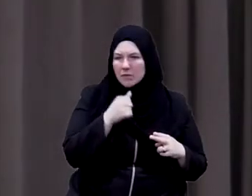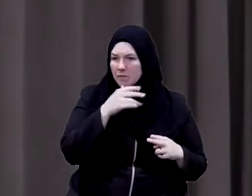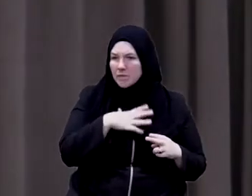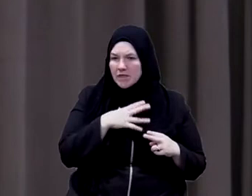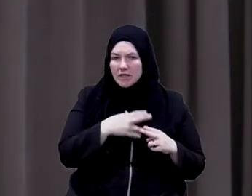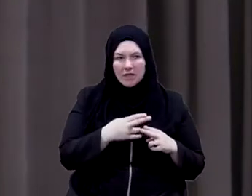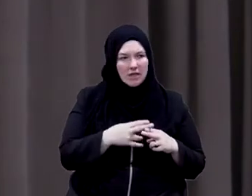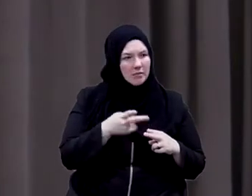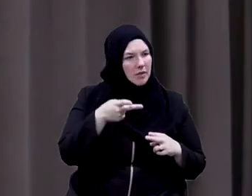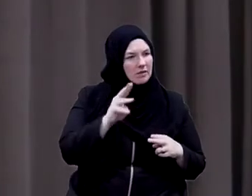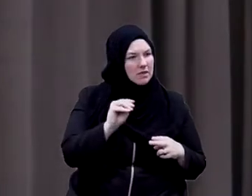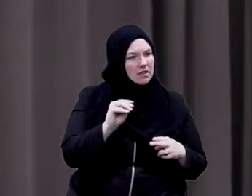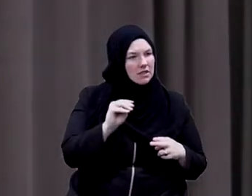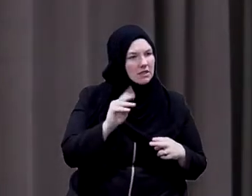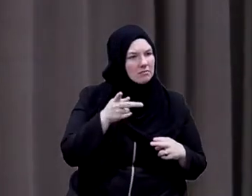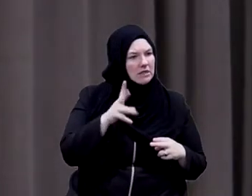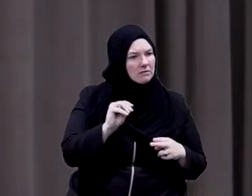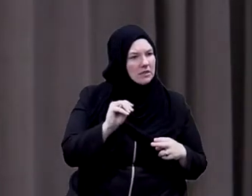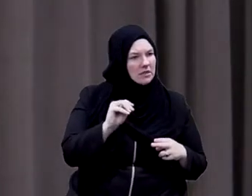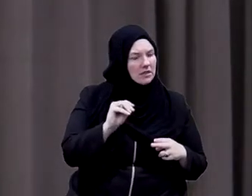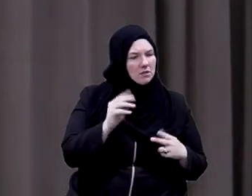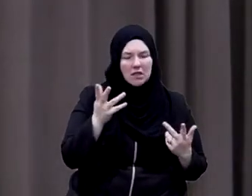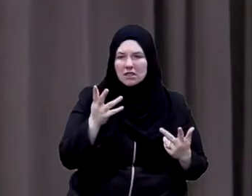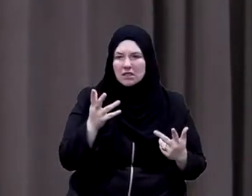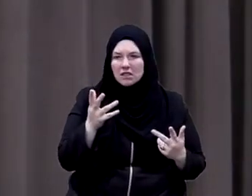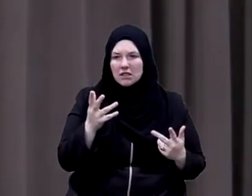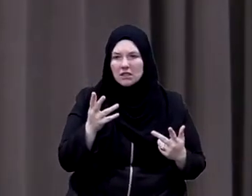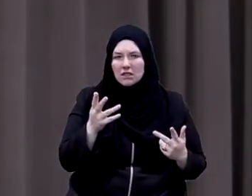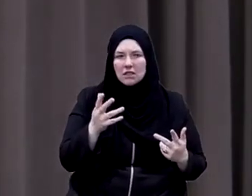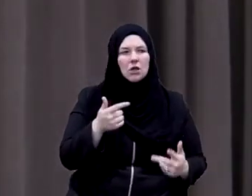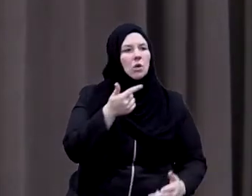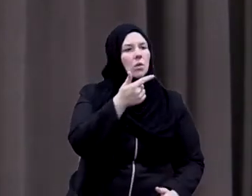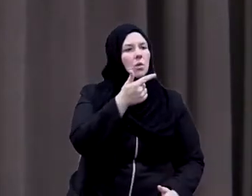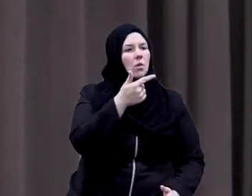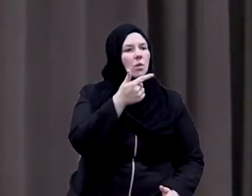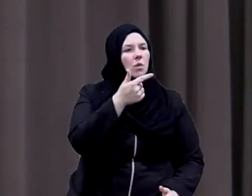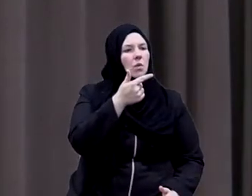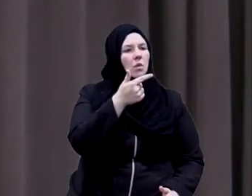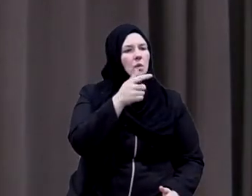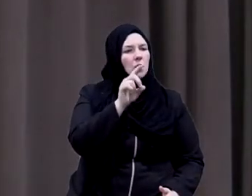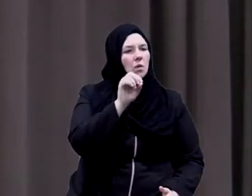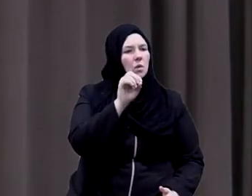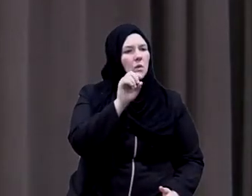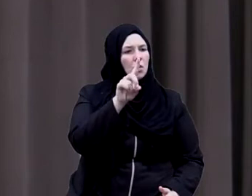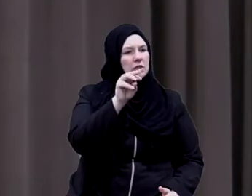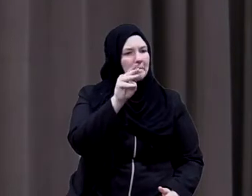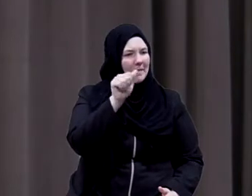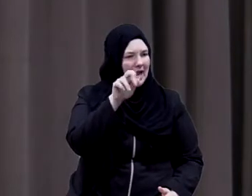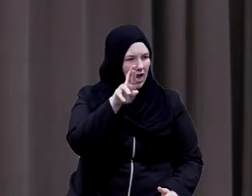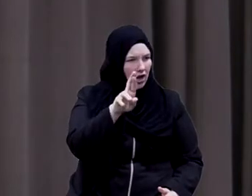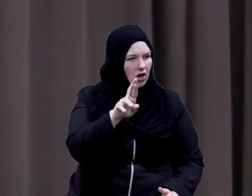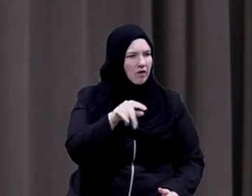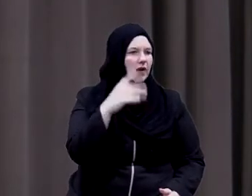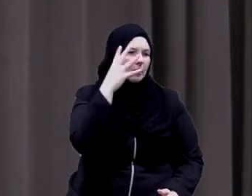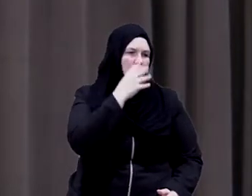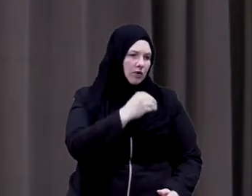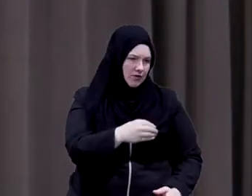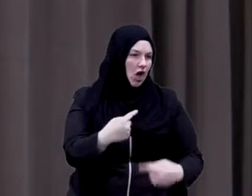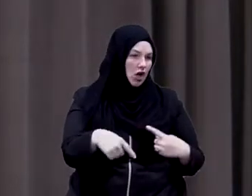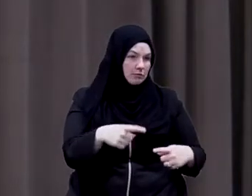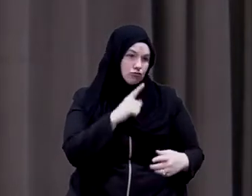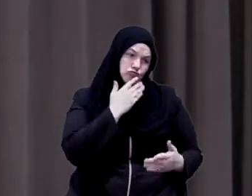the prime Israel, the Israeli prime minister, former, Golda Meir. Golda Meir has a very beautiful